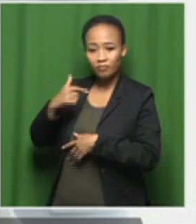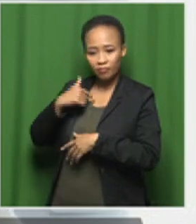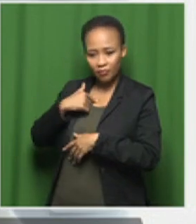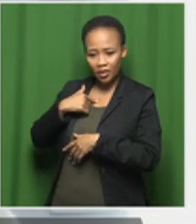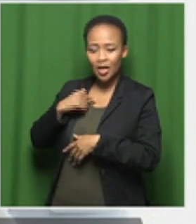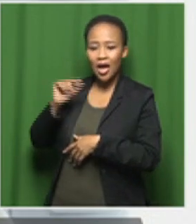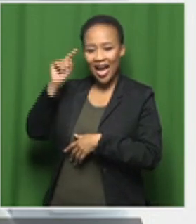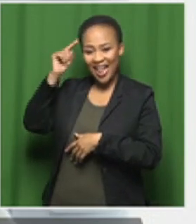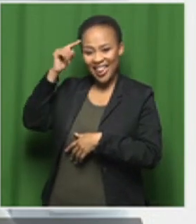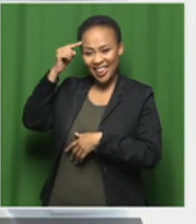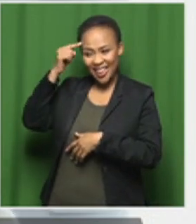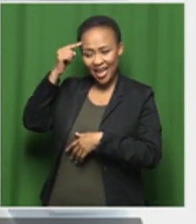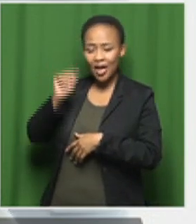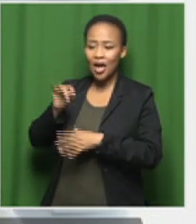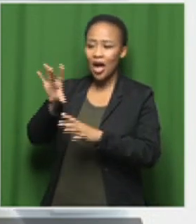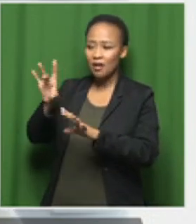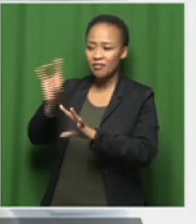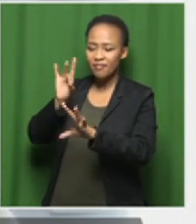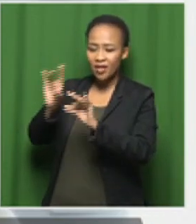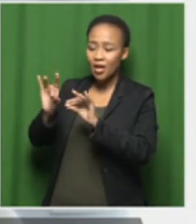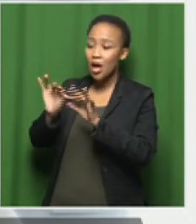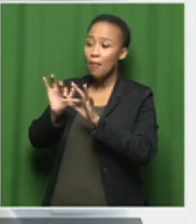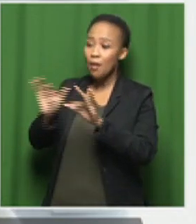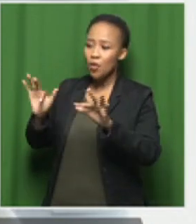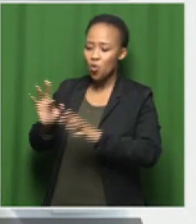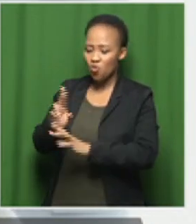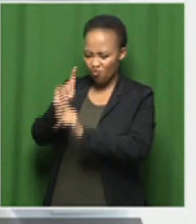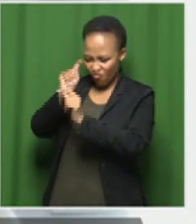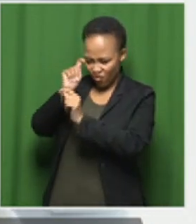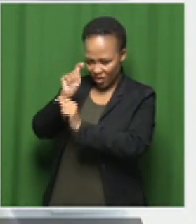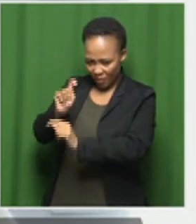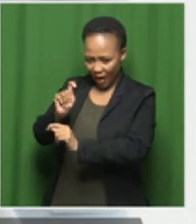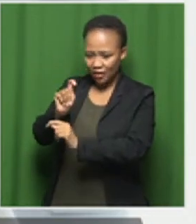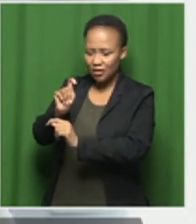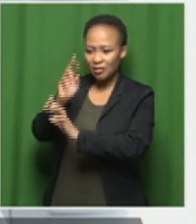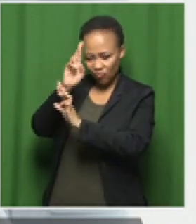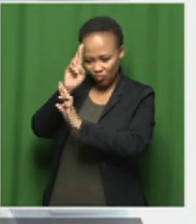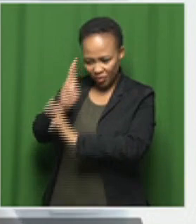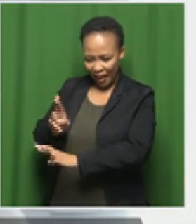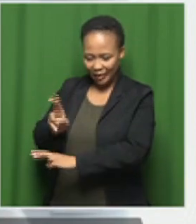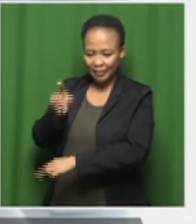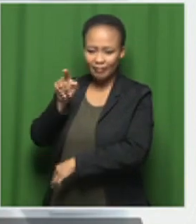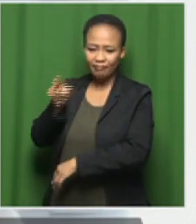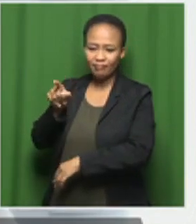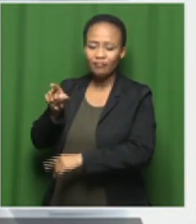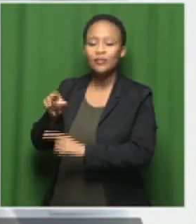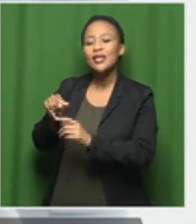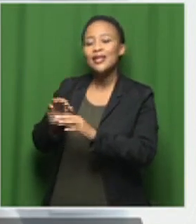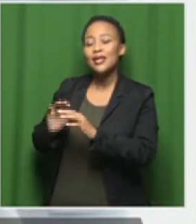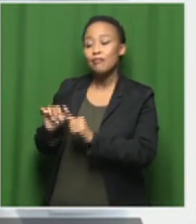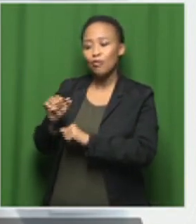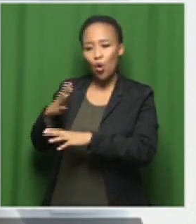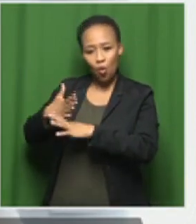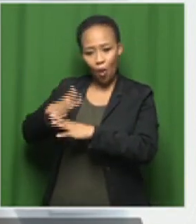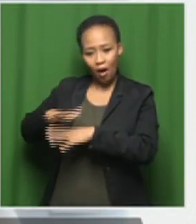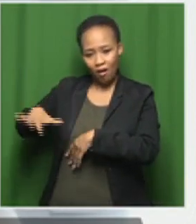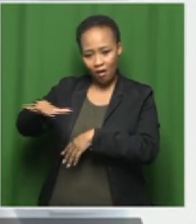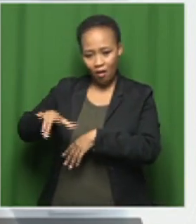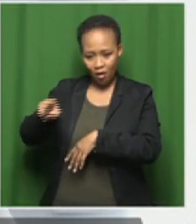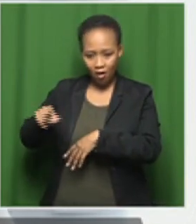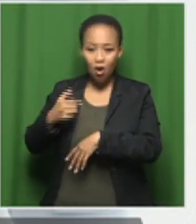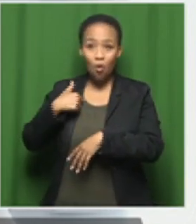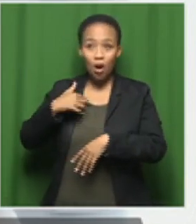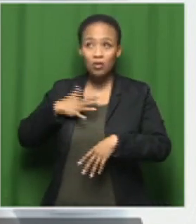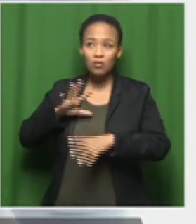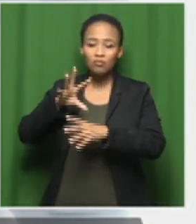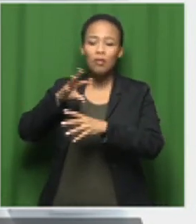spearheading, I think, their respective industries forward, and really showing the nuance and sophistication of what it means to be South African. And in many ways,